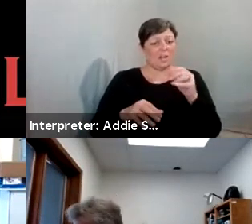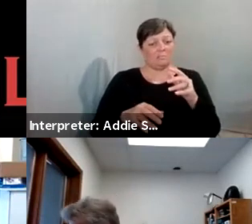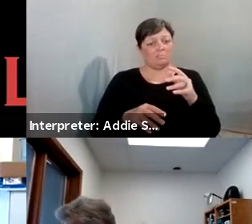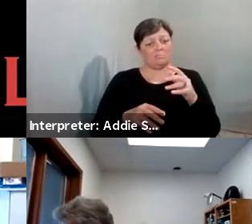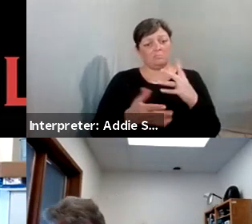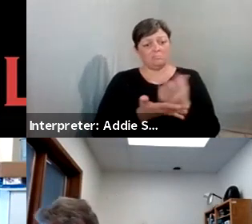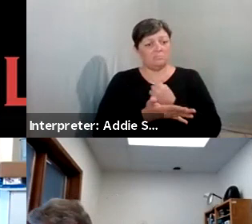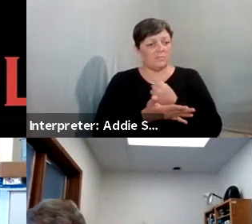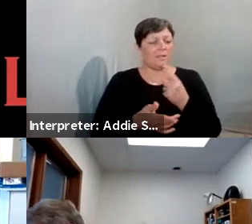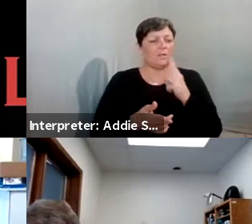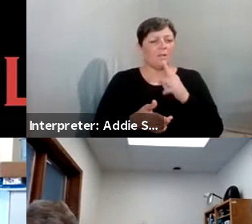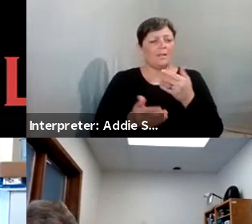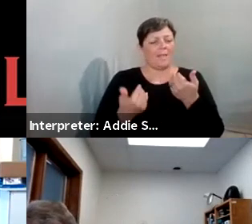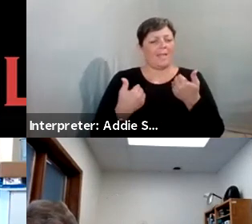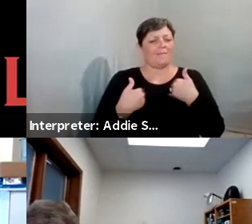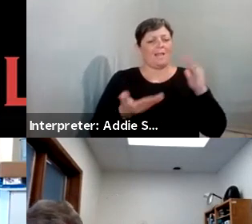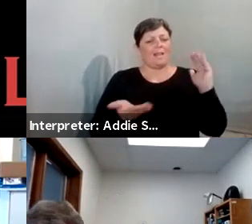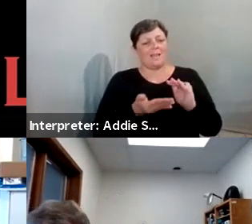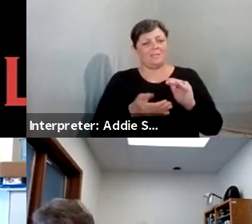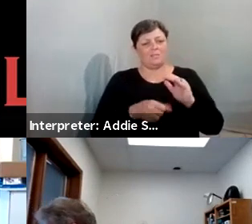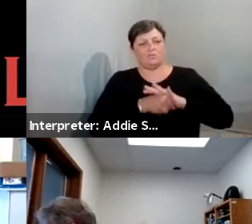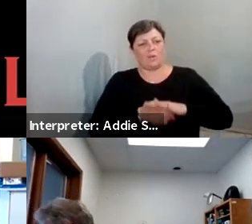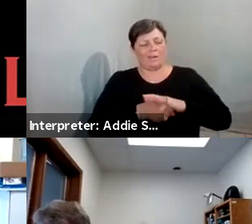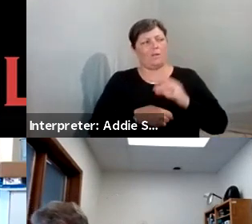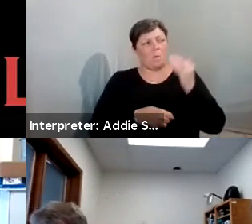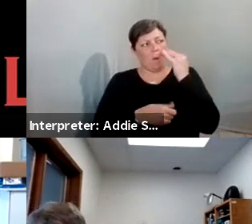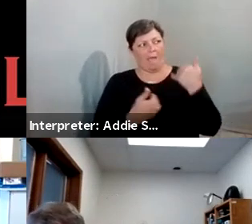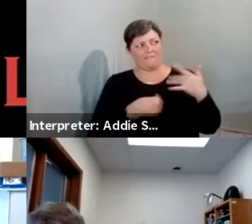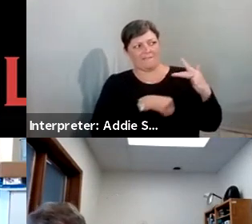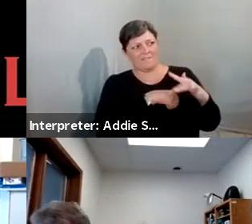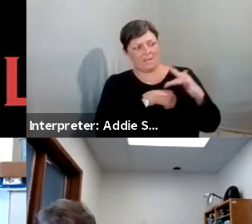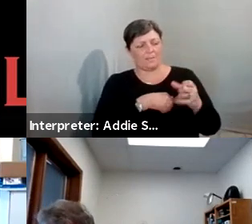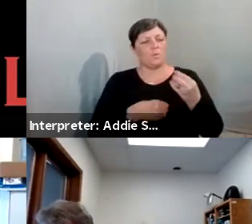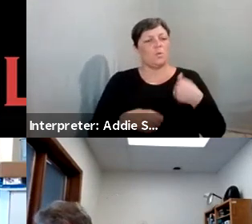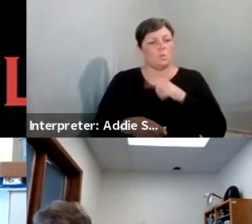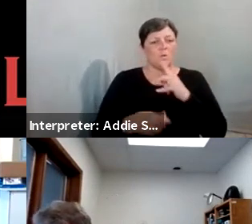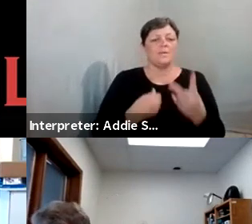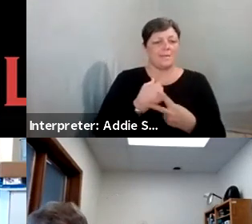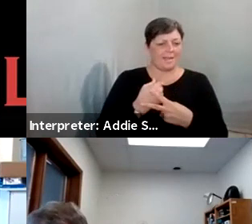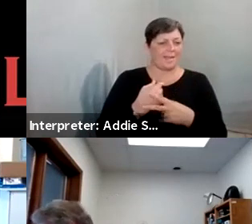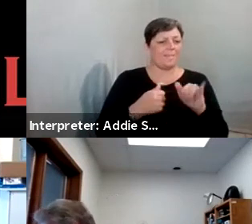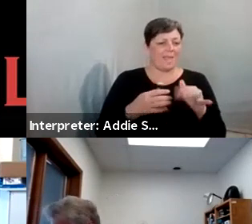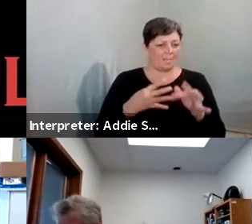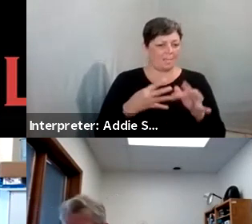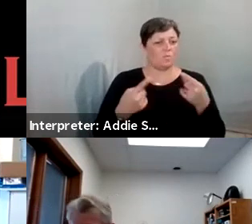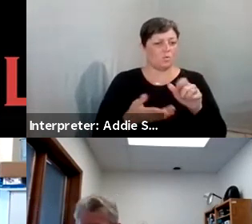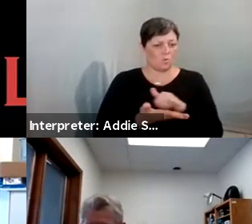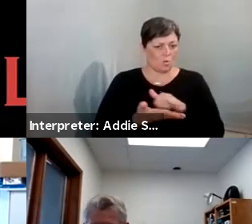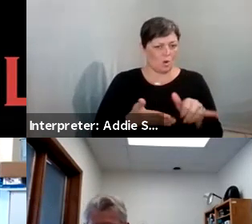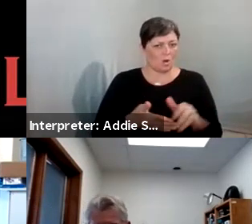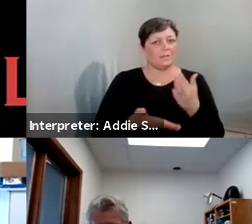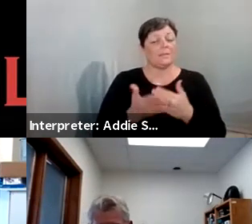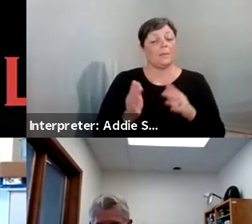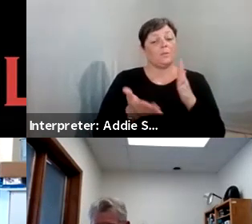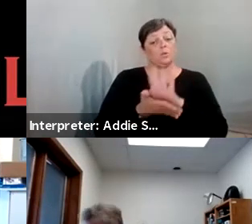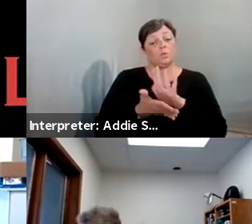lot of stress away that they know they could. So we're going to keep the option there. In New York right now, some of the school